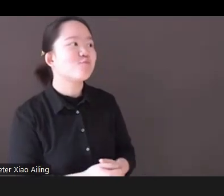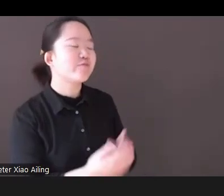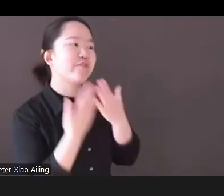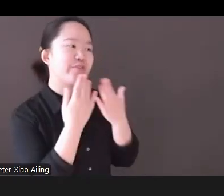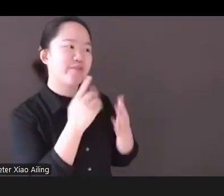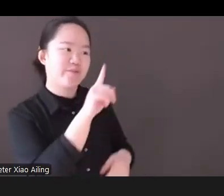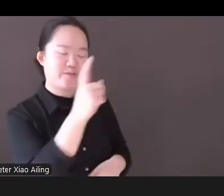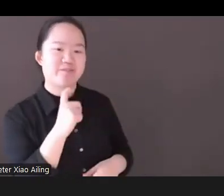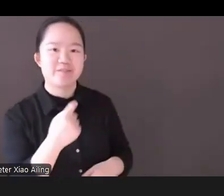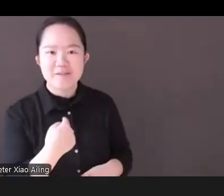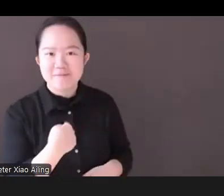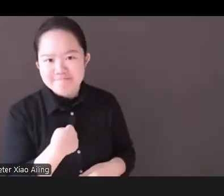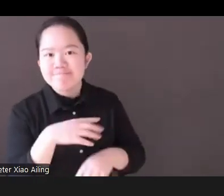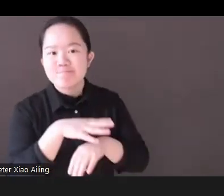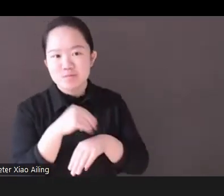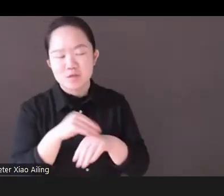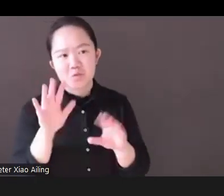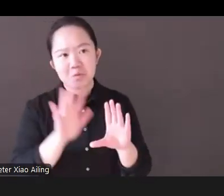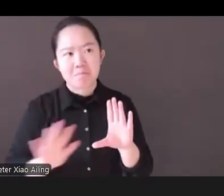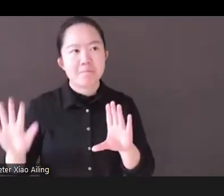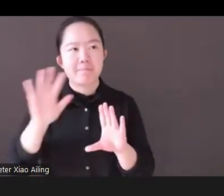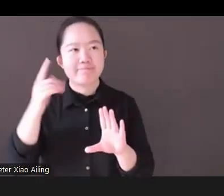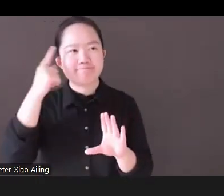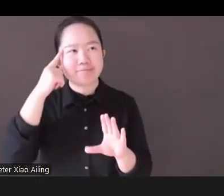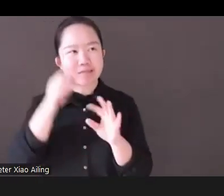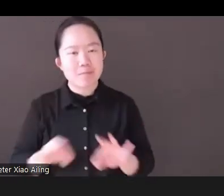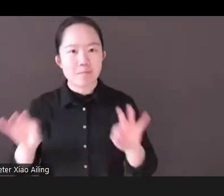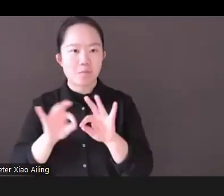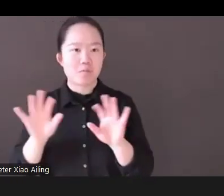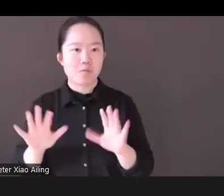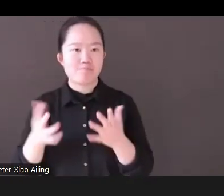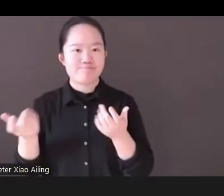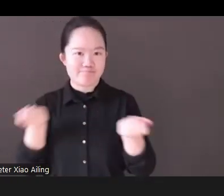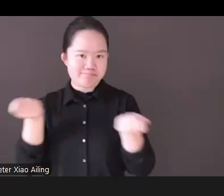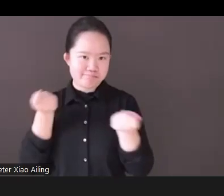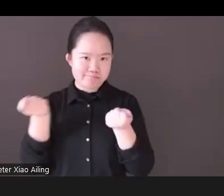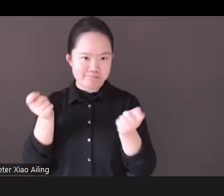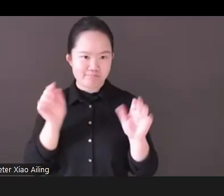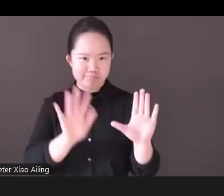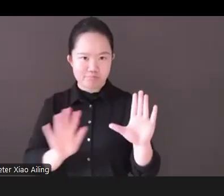through providing information and coordinating the smooth